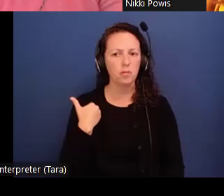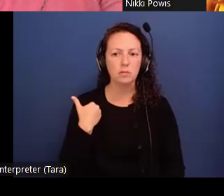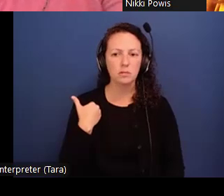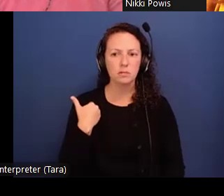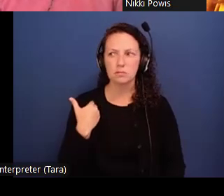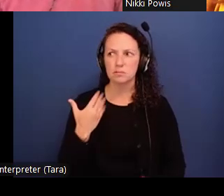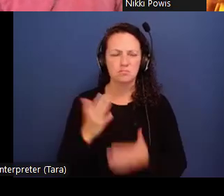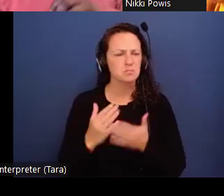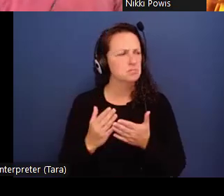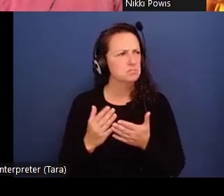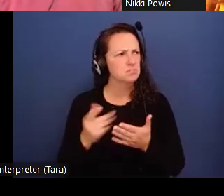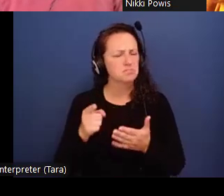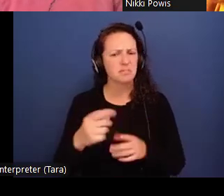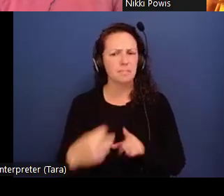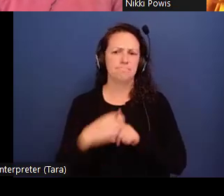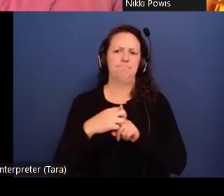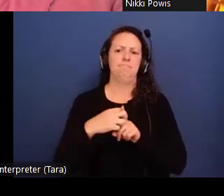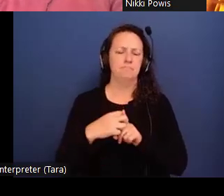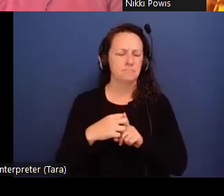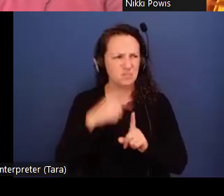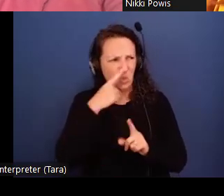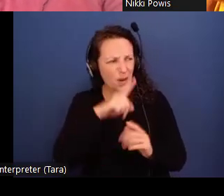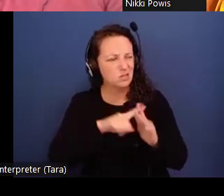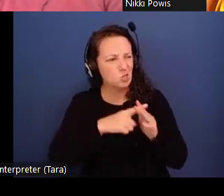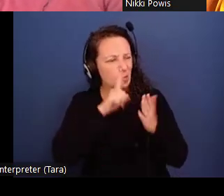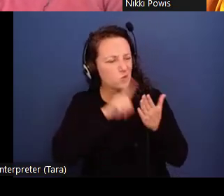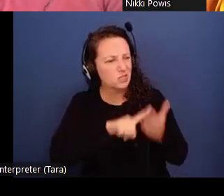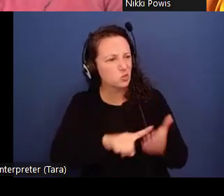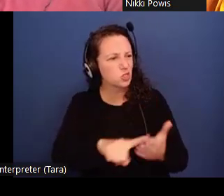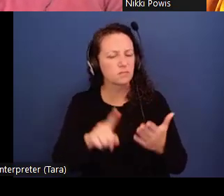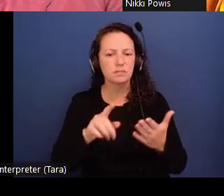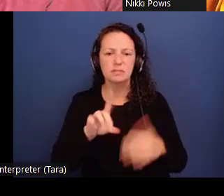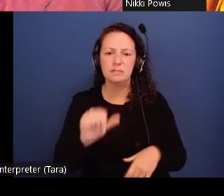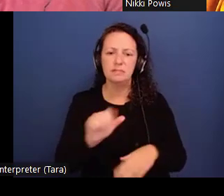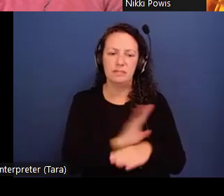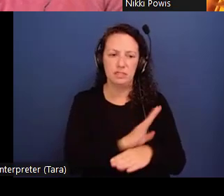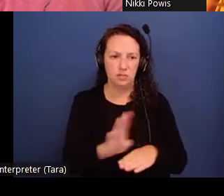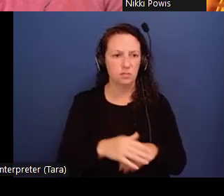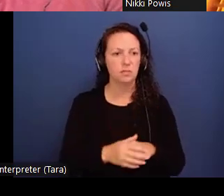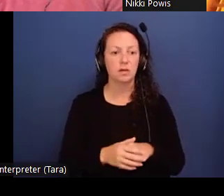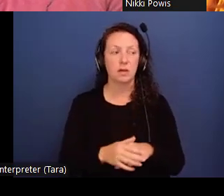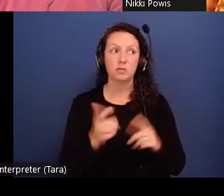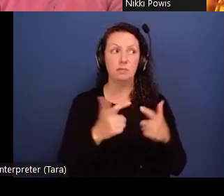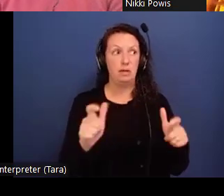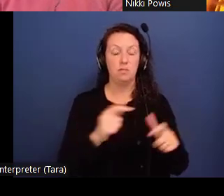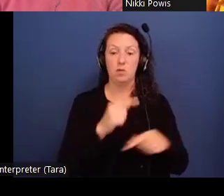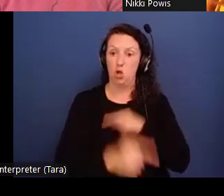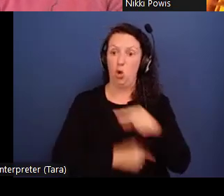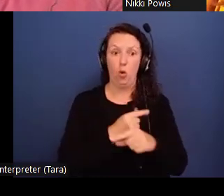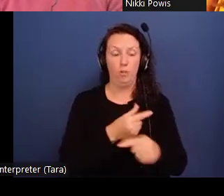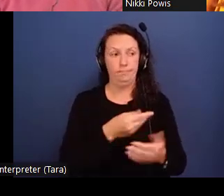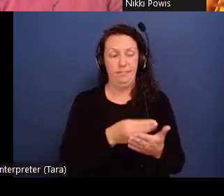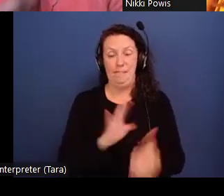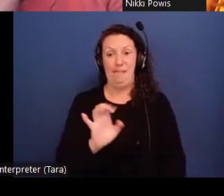research on disability-owned businesses. We were asked by a major global financial bank, actually.